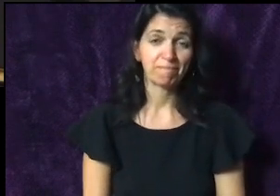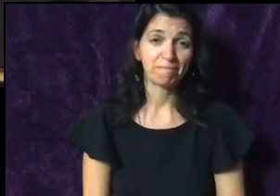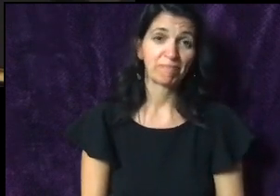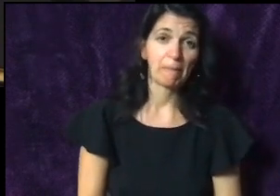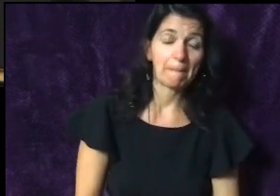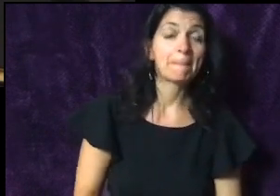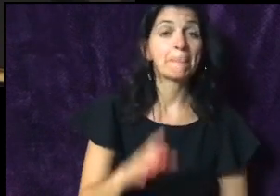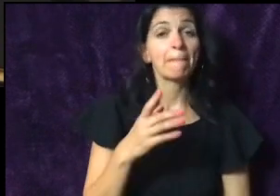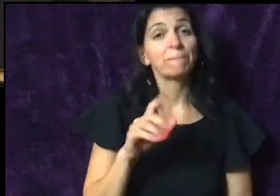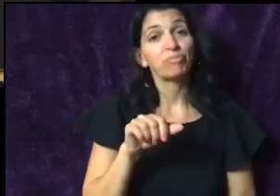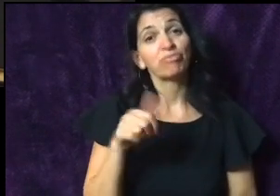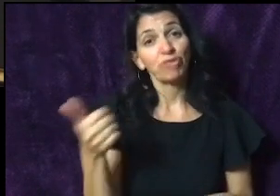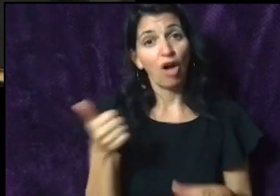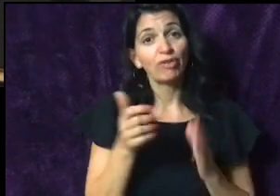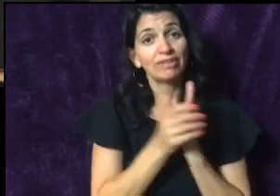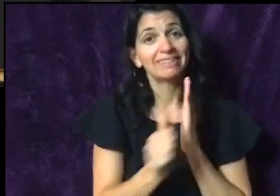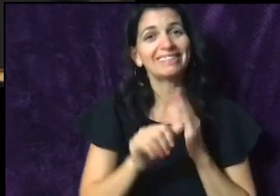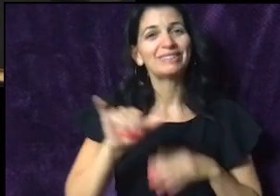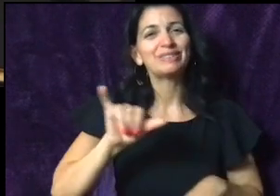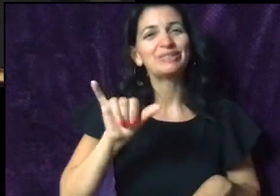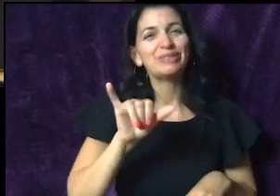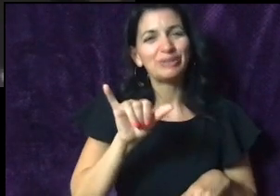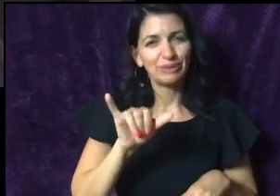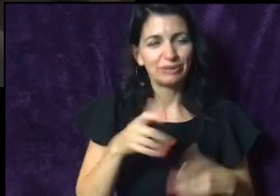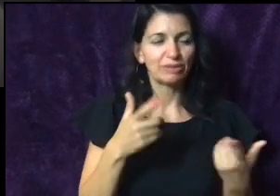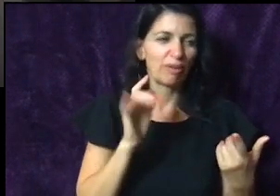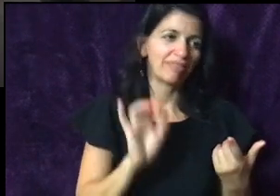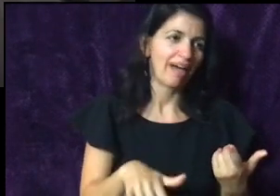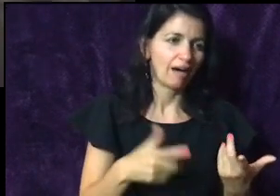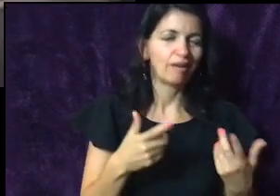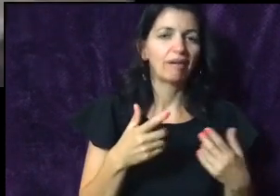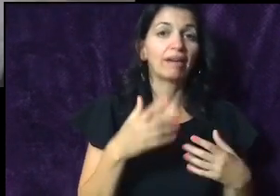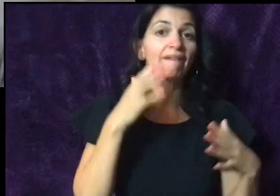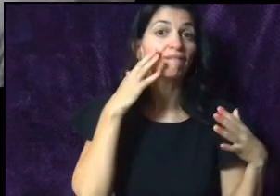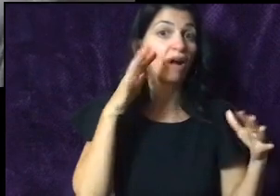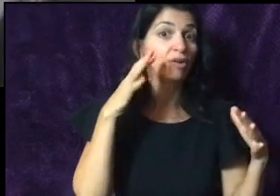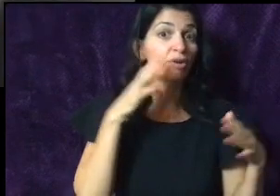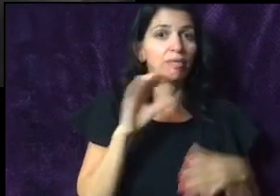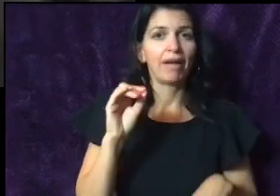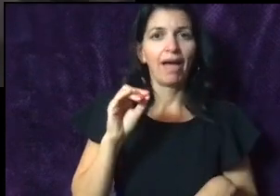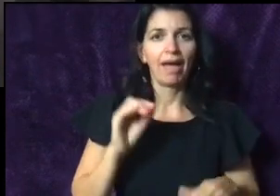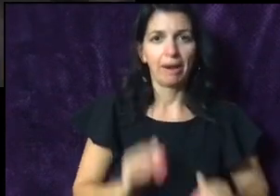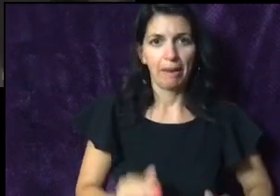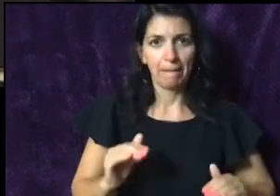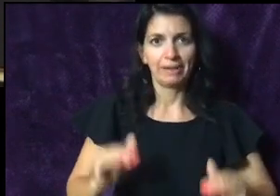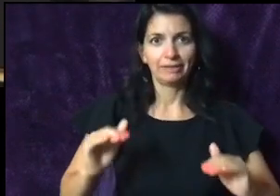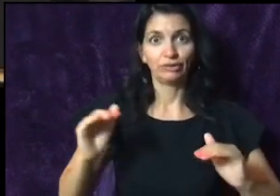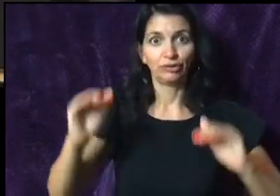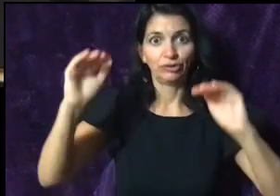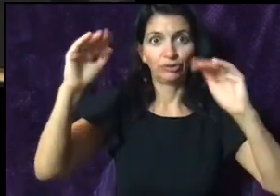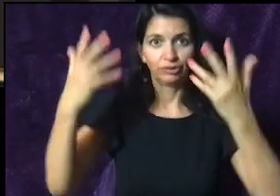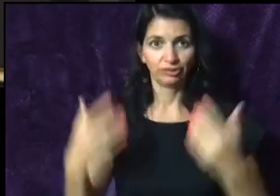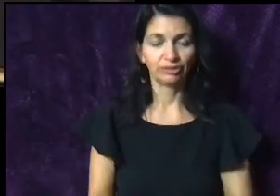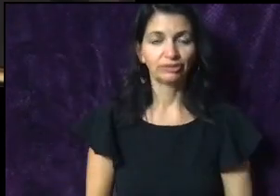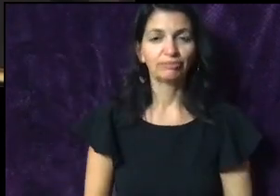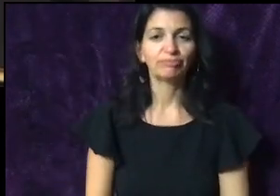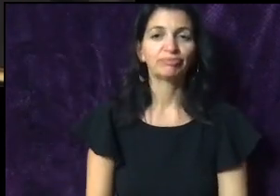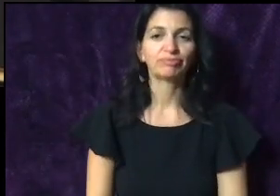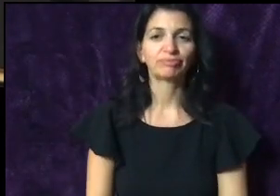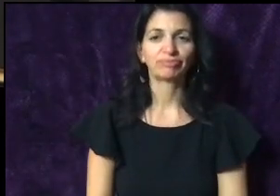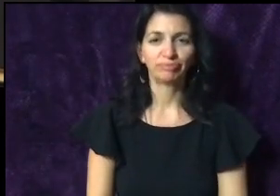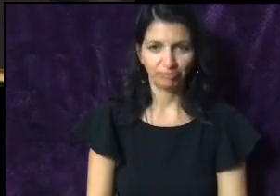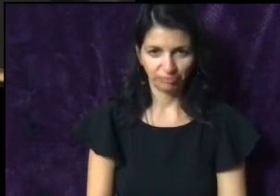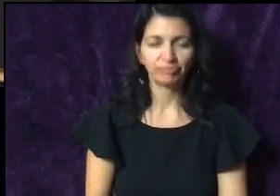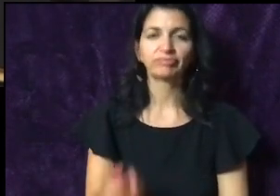other skills too, so in case you want an example of how to do volume and pitch, I can do that too. So here's